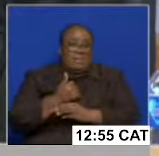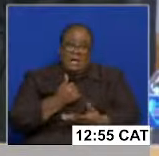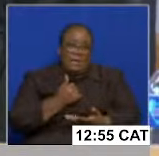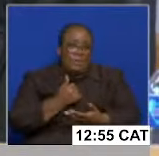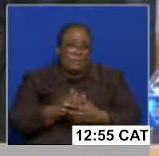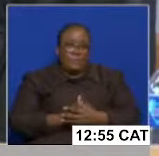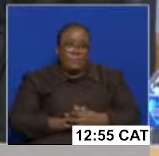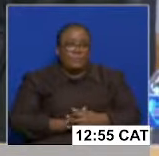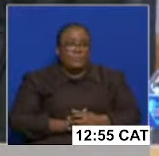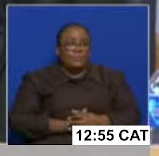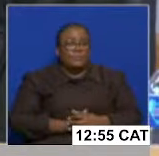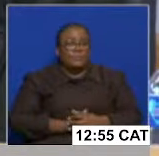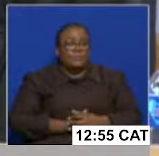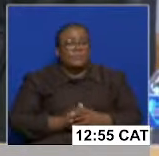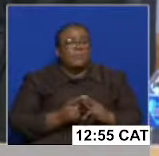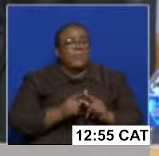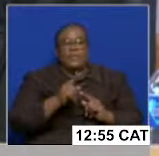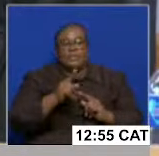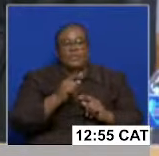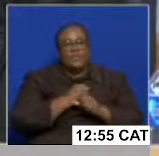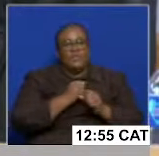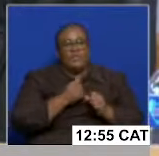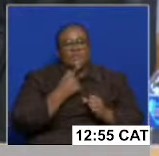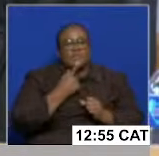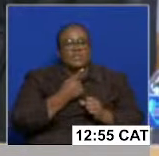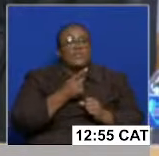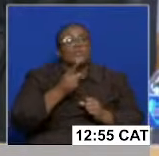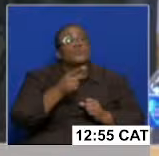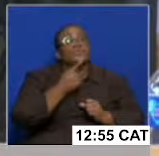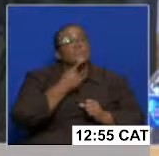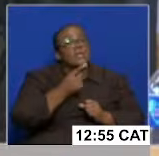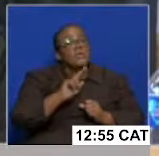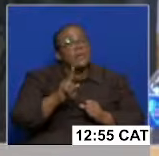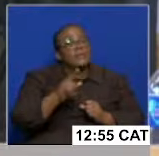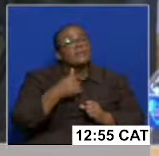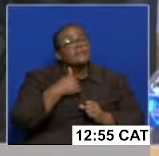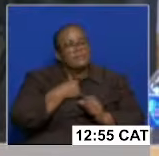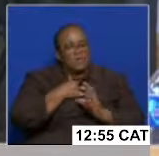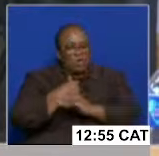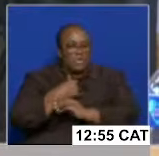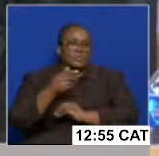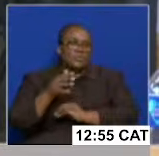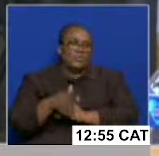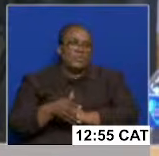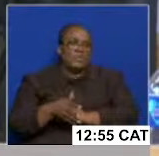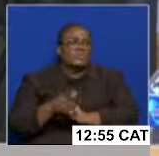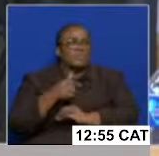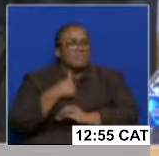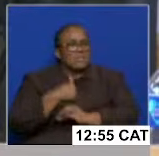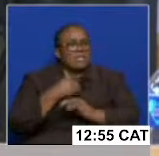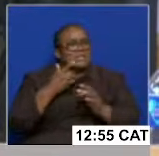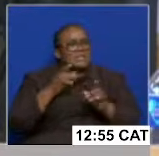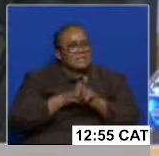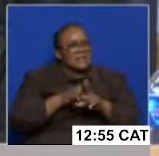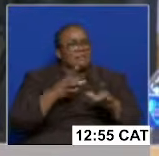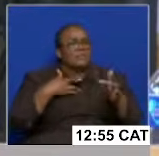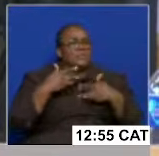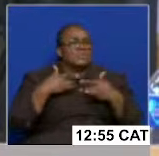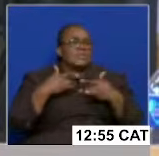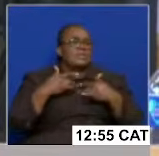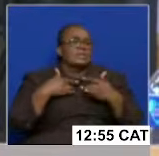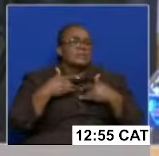You say, okay, let me ask. So I think I have the same concern as expressed by Commissioner Khumalo earlier,